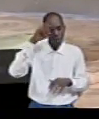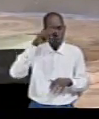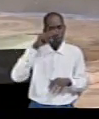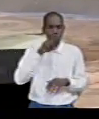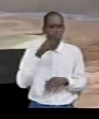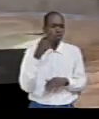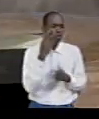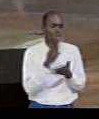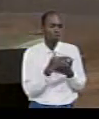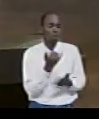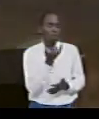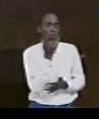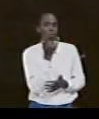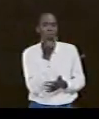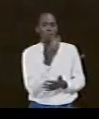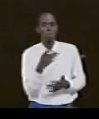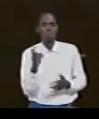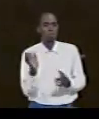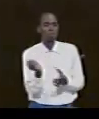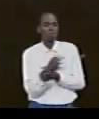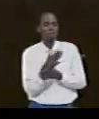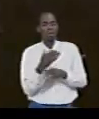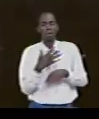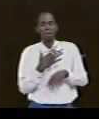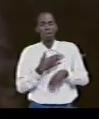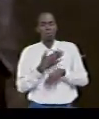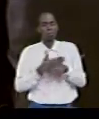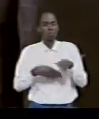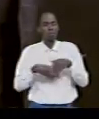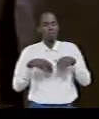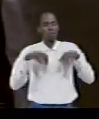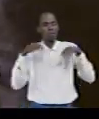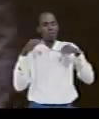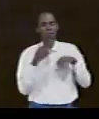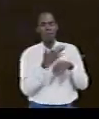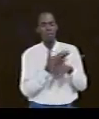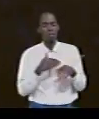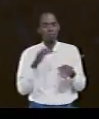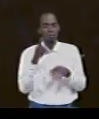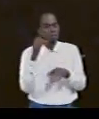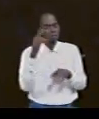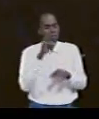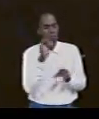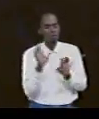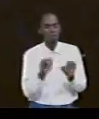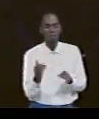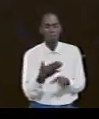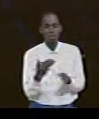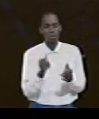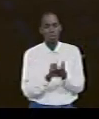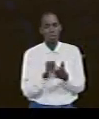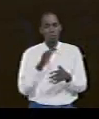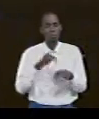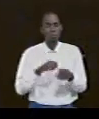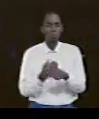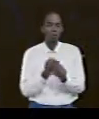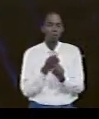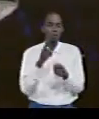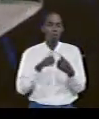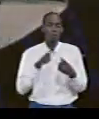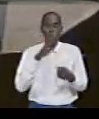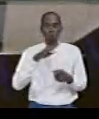Wisdom is not speaking when we ought to speak out. Your glorying is not good. Know ye not that a